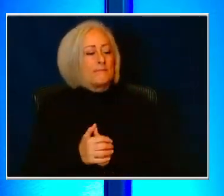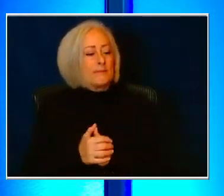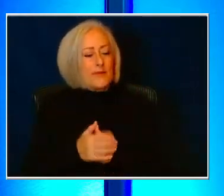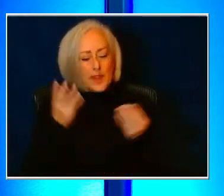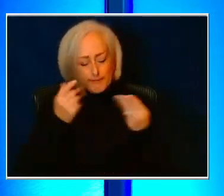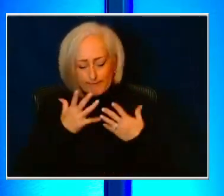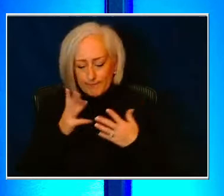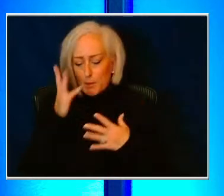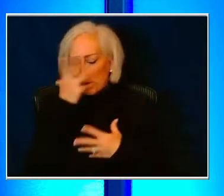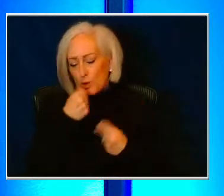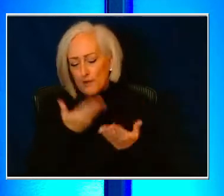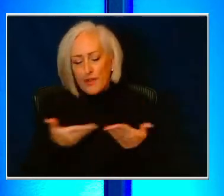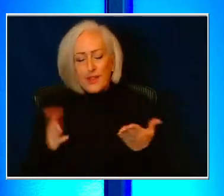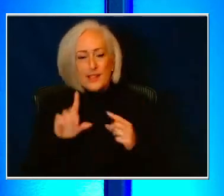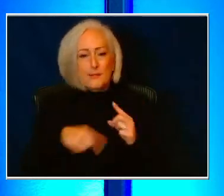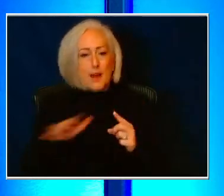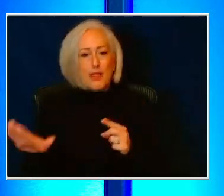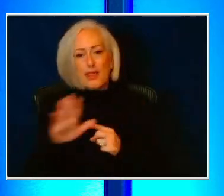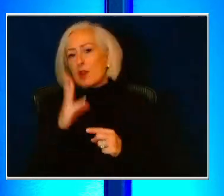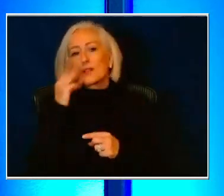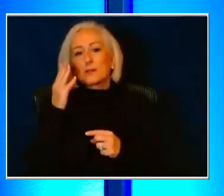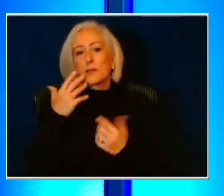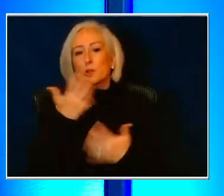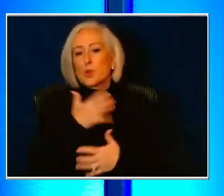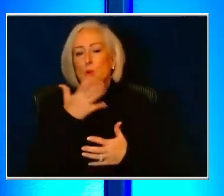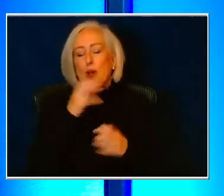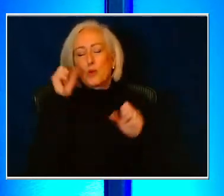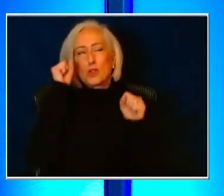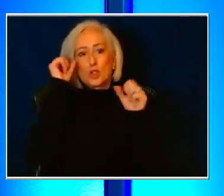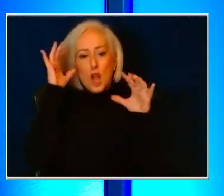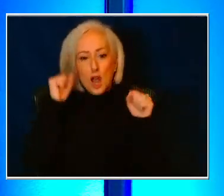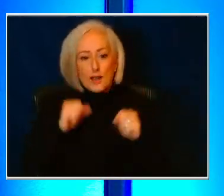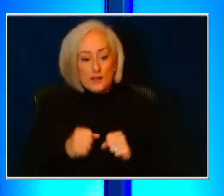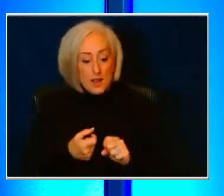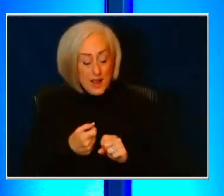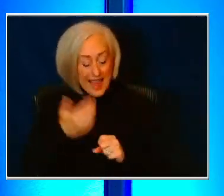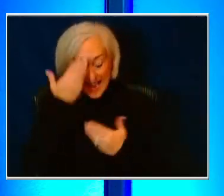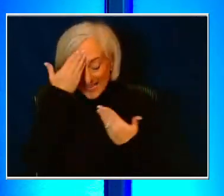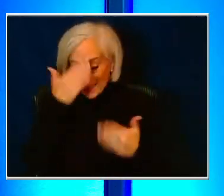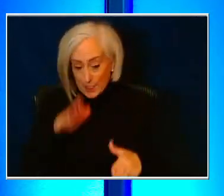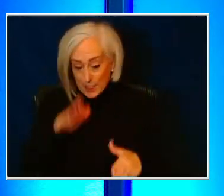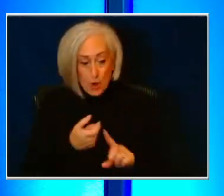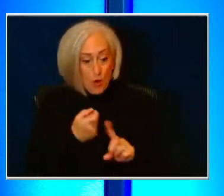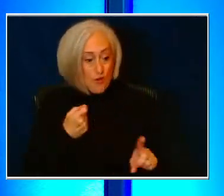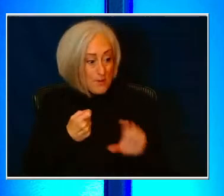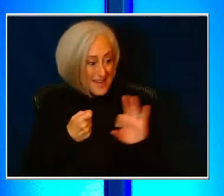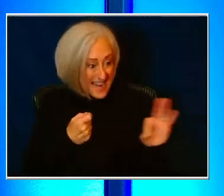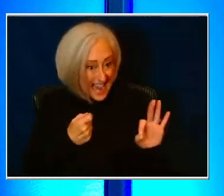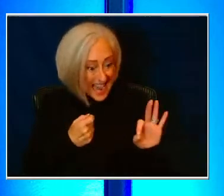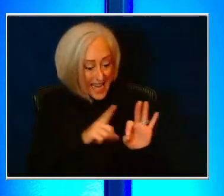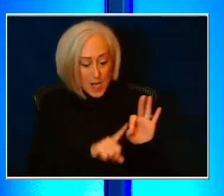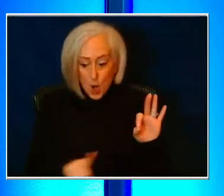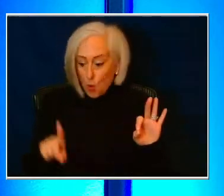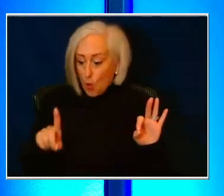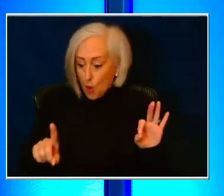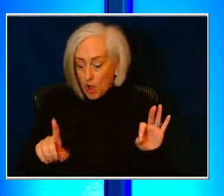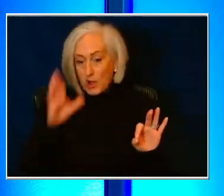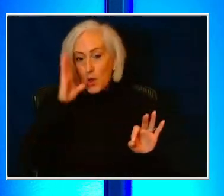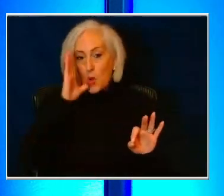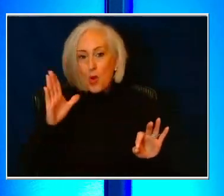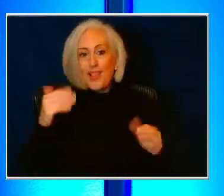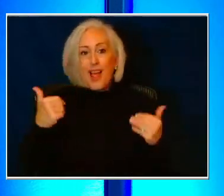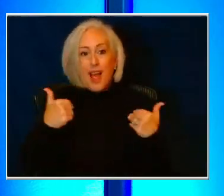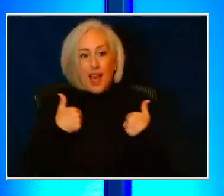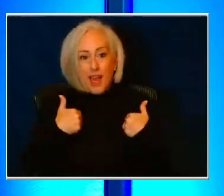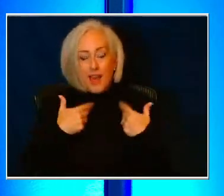I've found, I was stunned. I did not know 1 out of 9 people have it, what you said at the top of the program. That is just